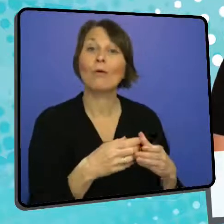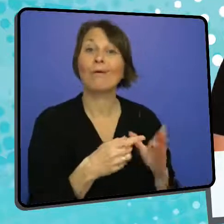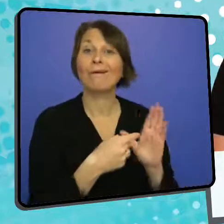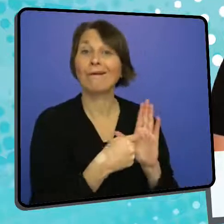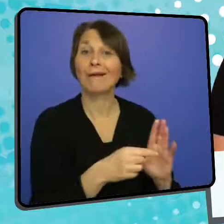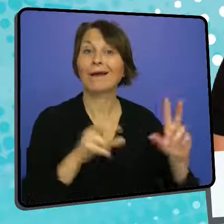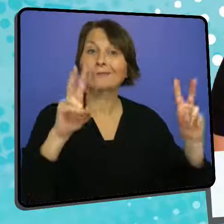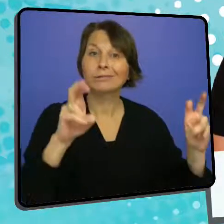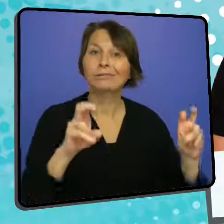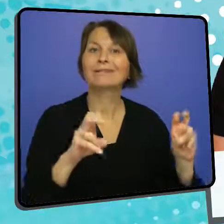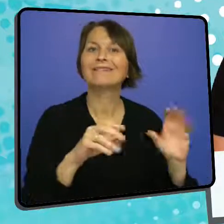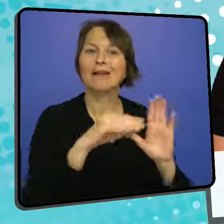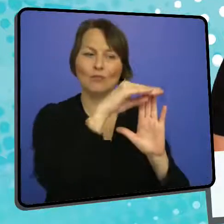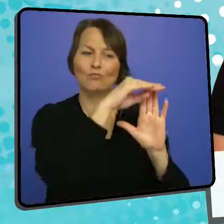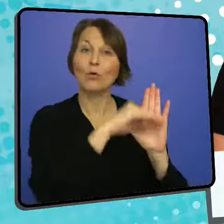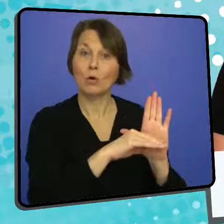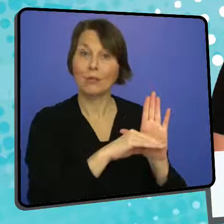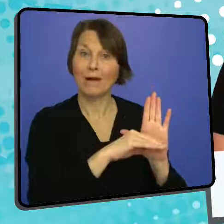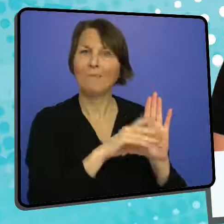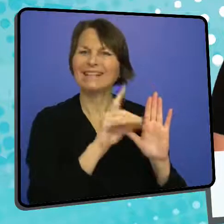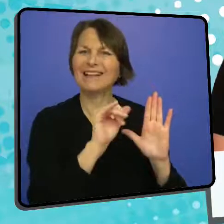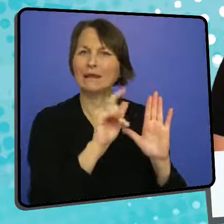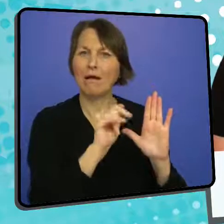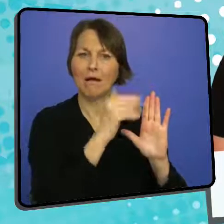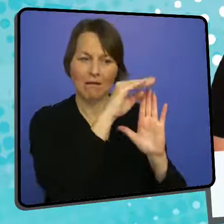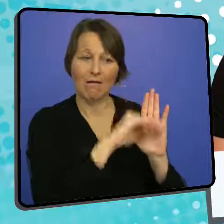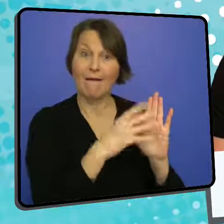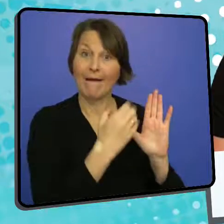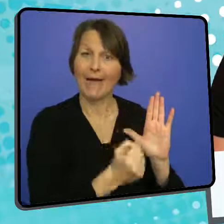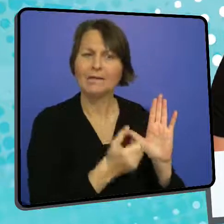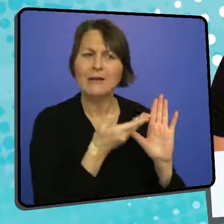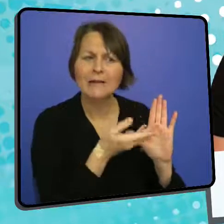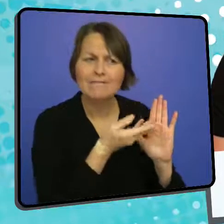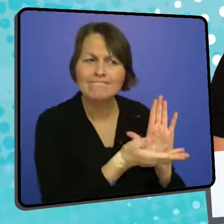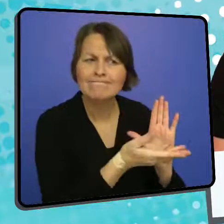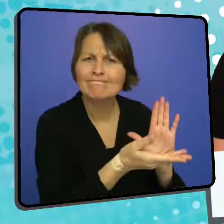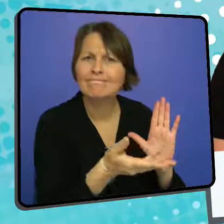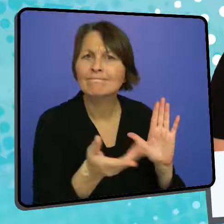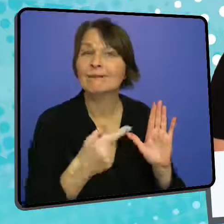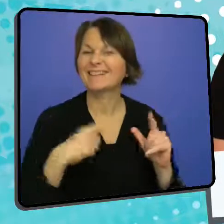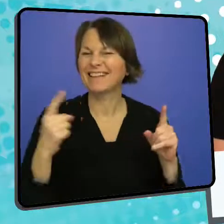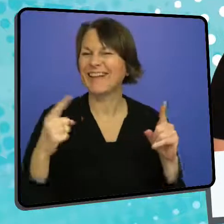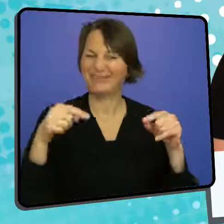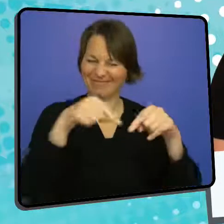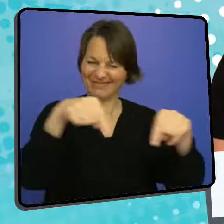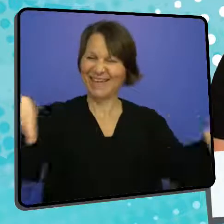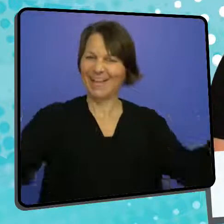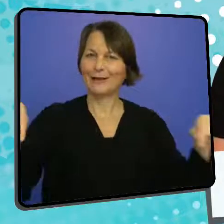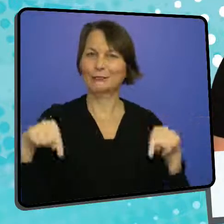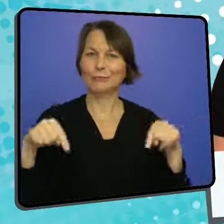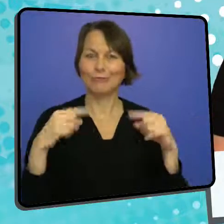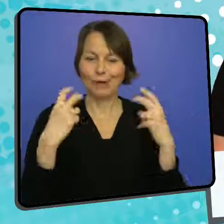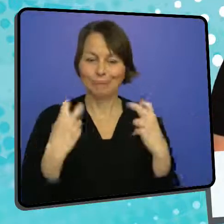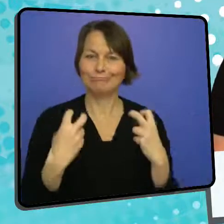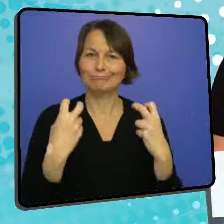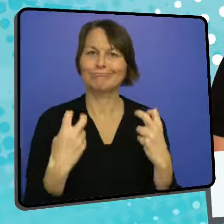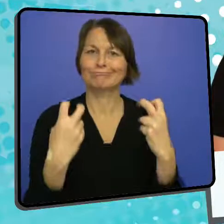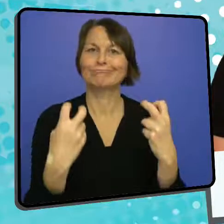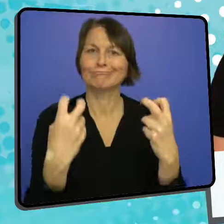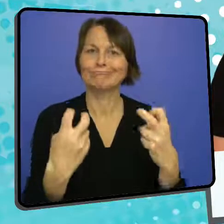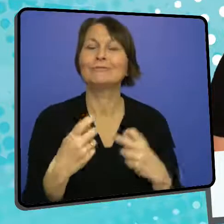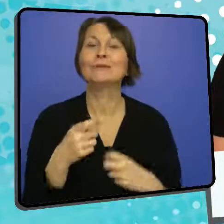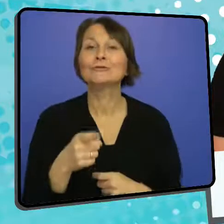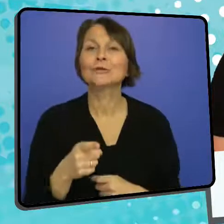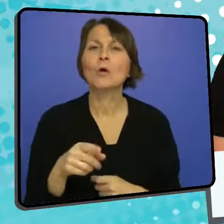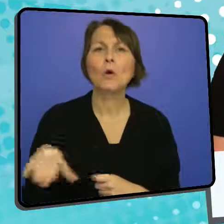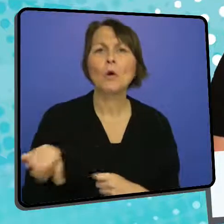program that we have. So it's more like what you can think of as classroom time. So you spend time with your apprentices, teaching